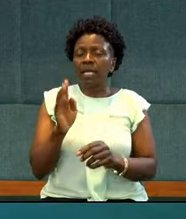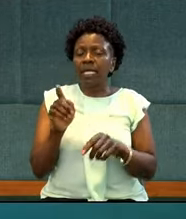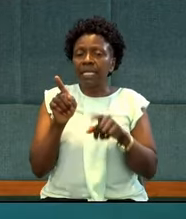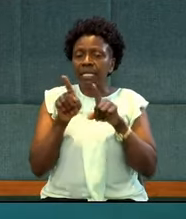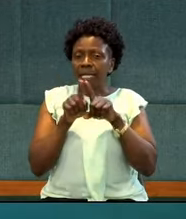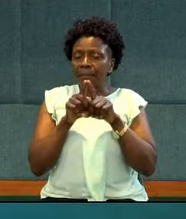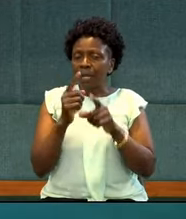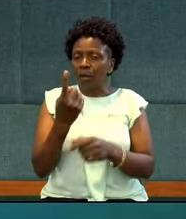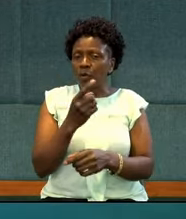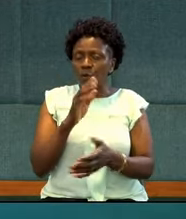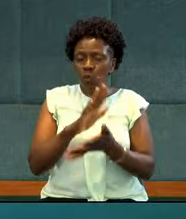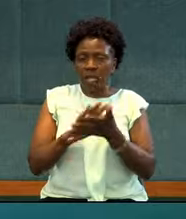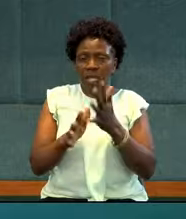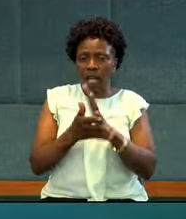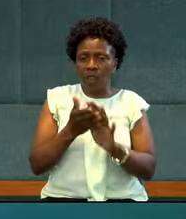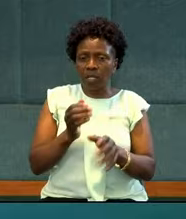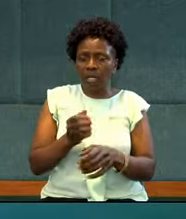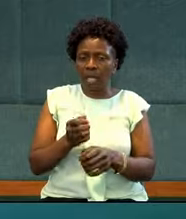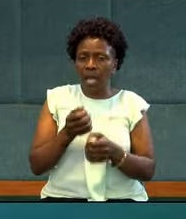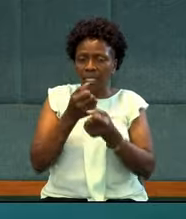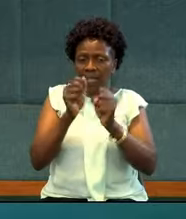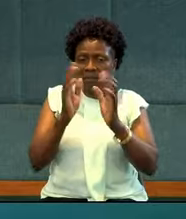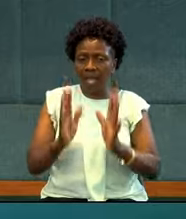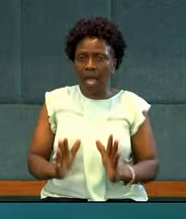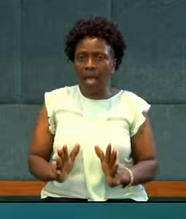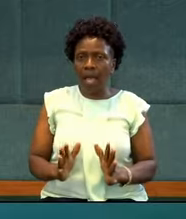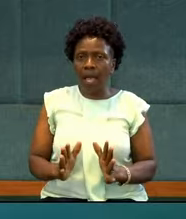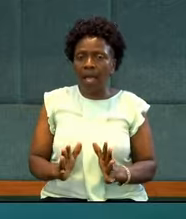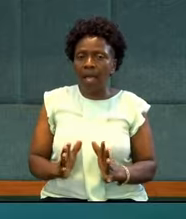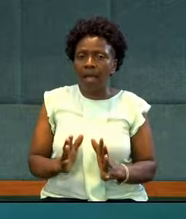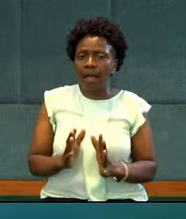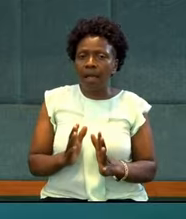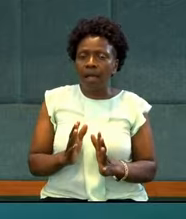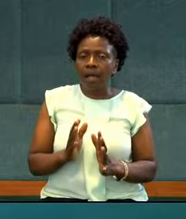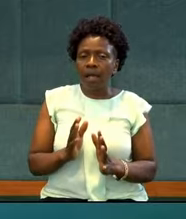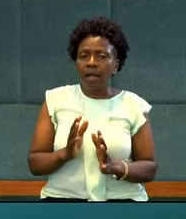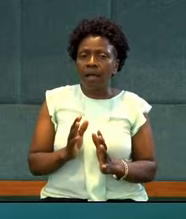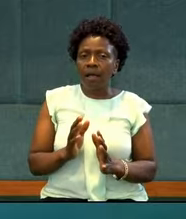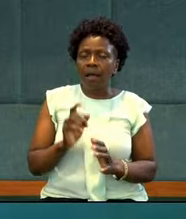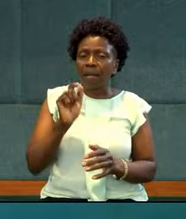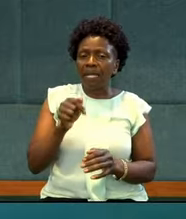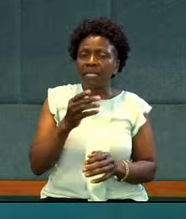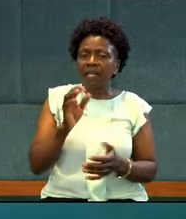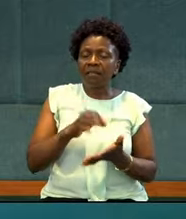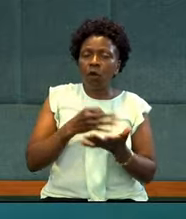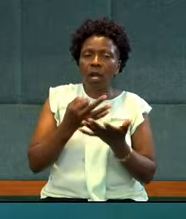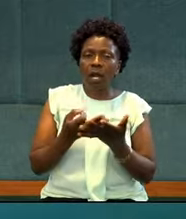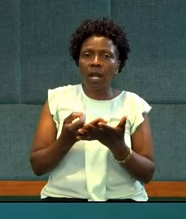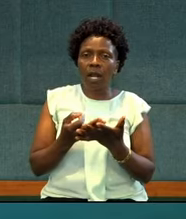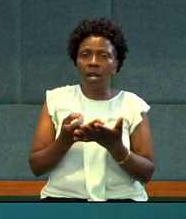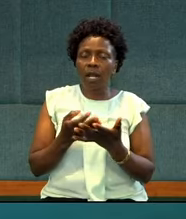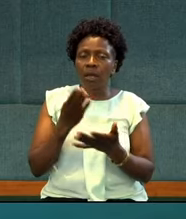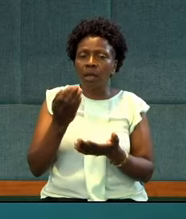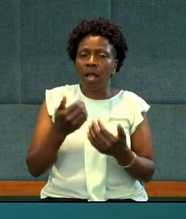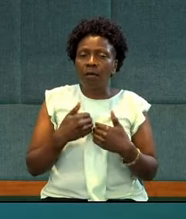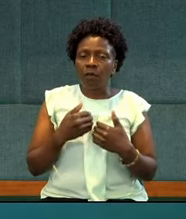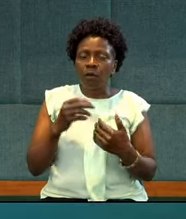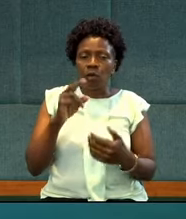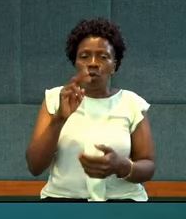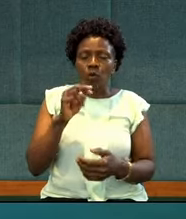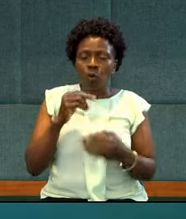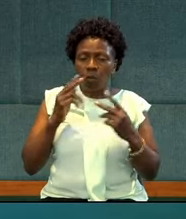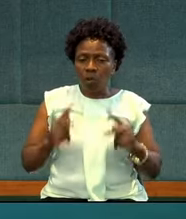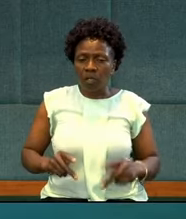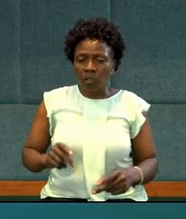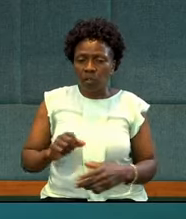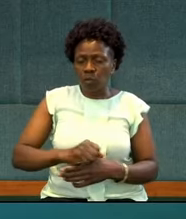that without a savior. Should he fall, he will have nobody to